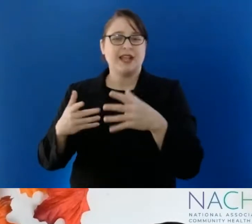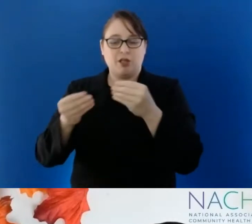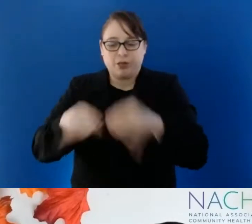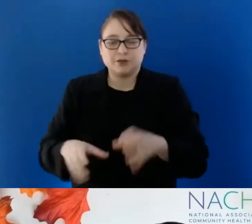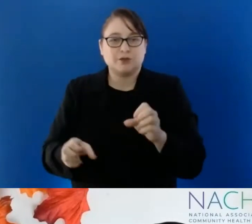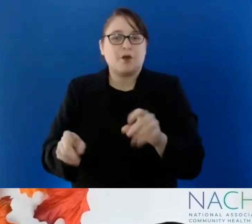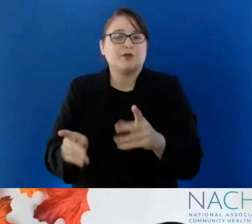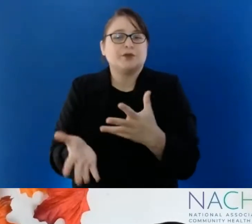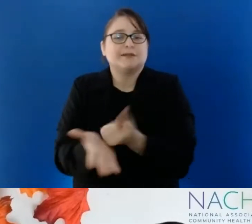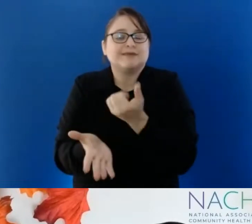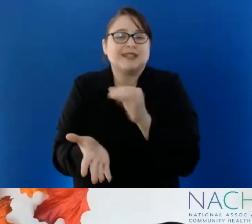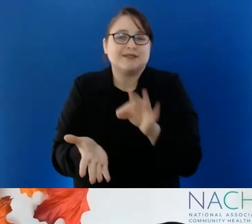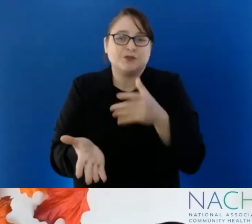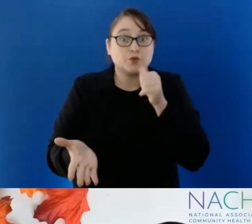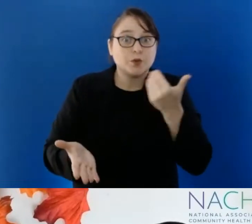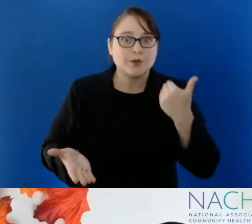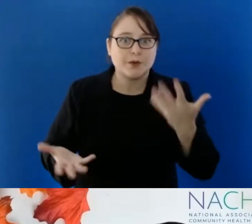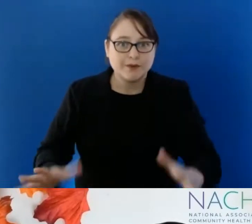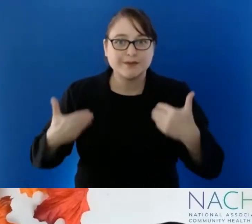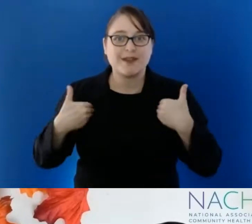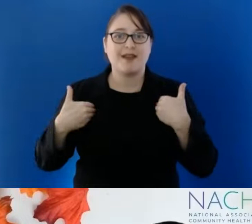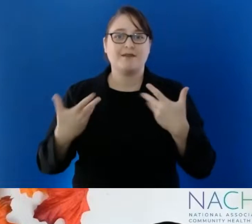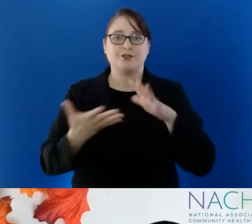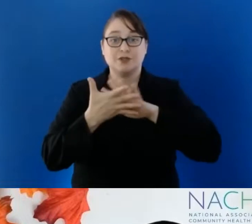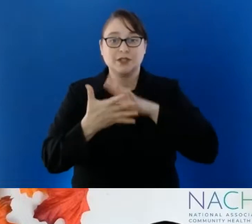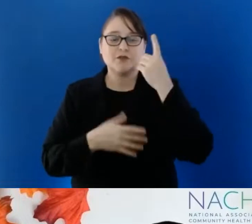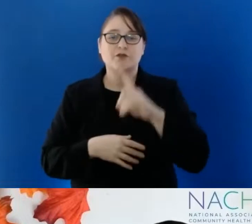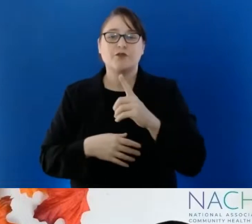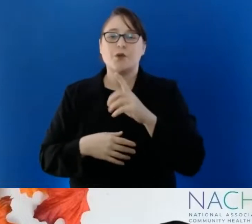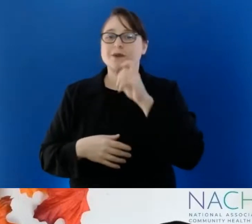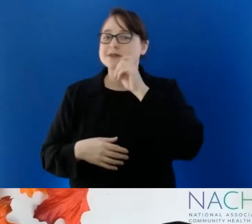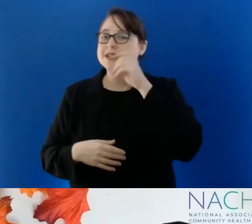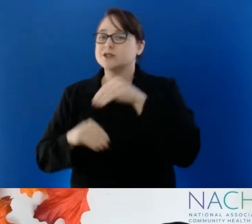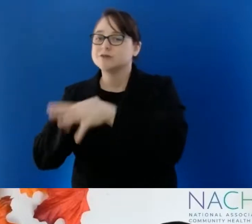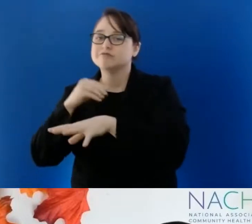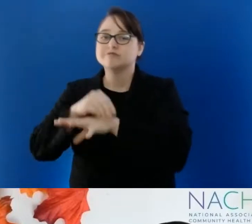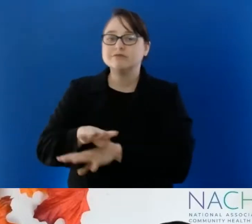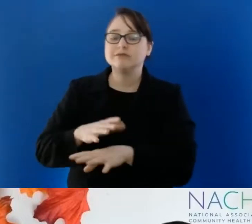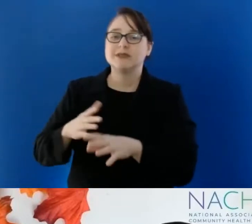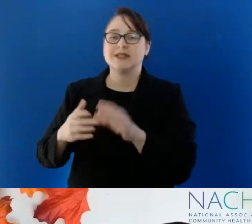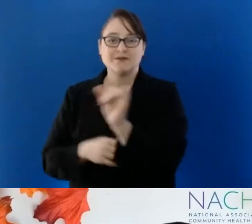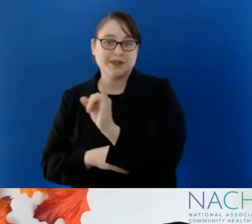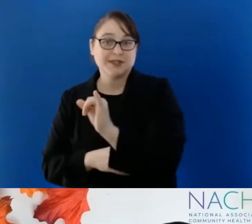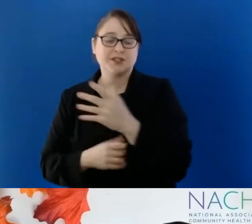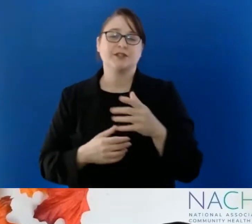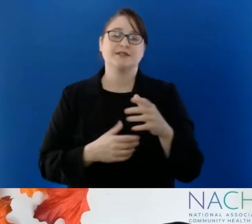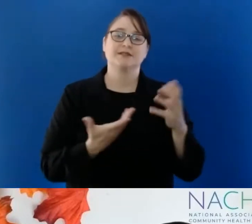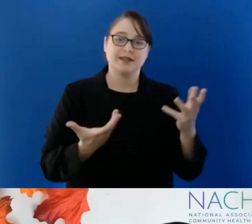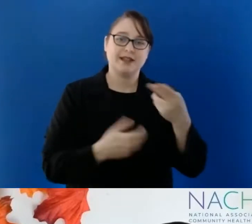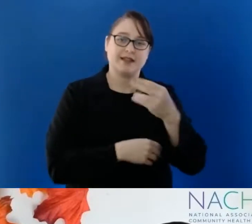if within the toolbox you don't have screening for sexually transmitted infections and HIV as well. Thank you, Jill.